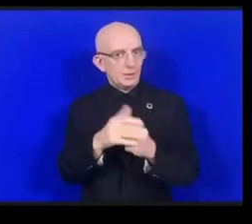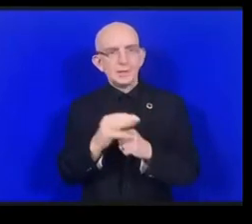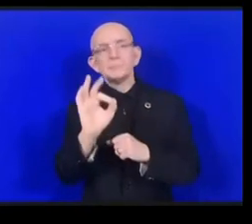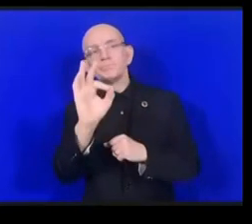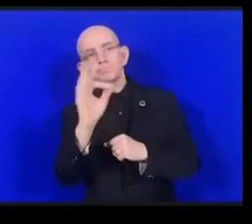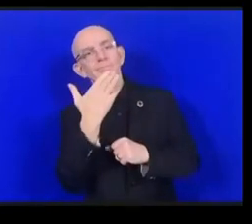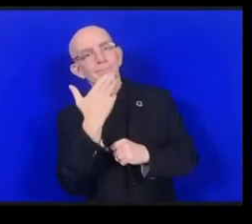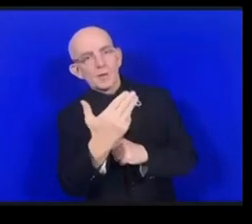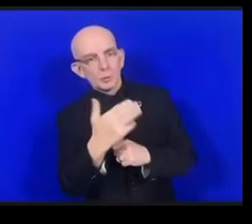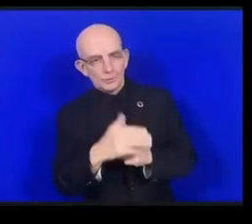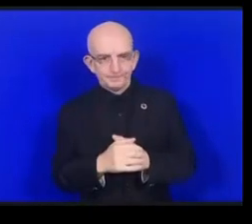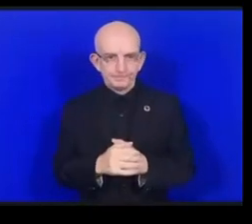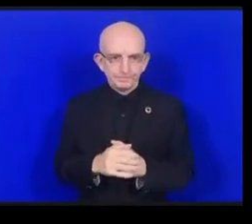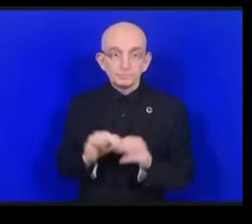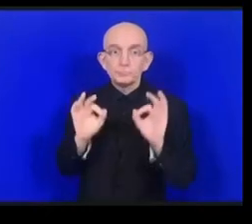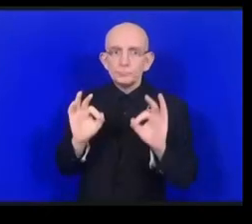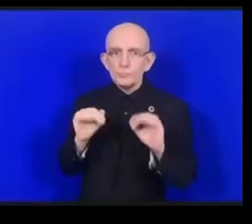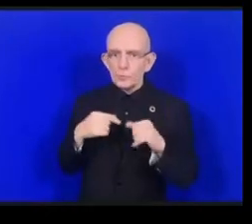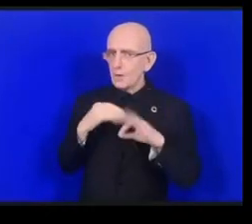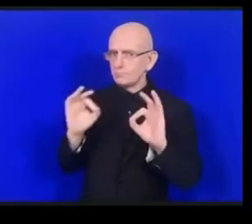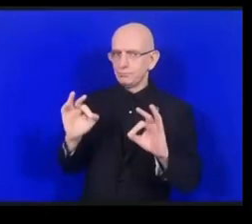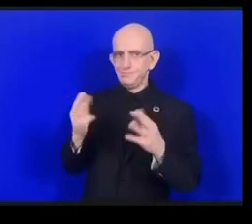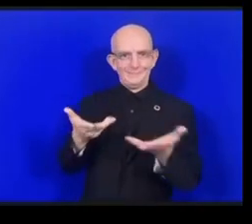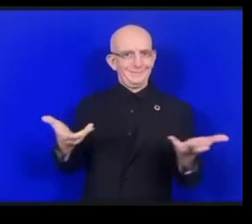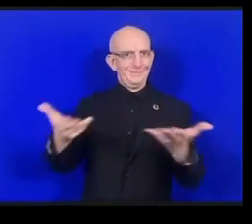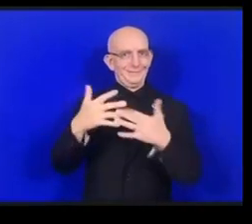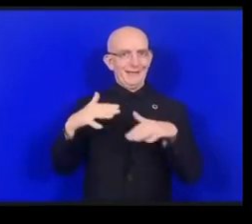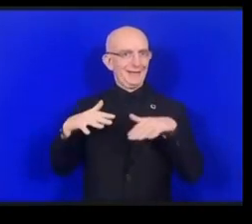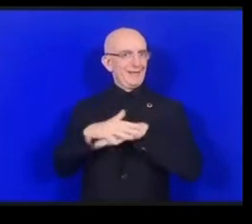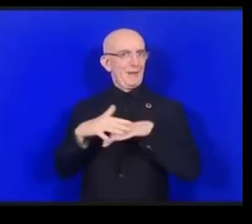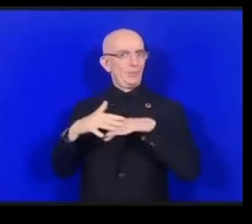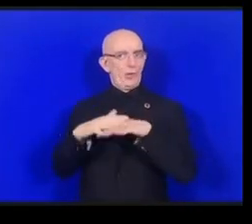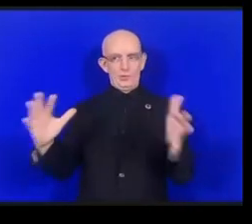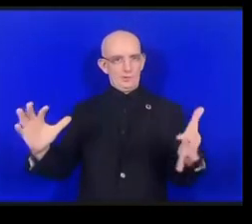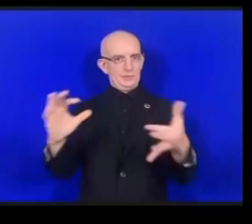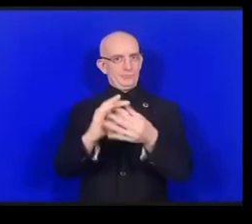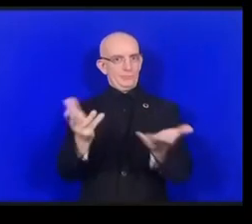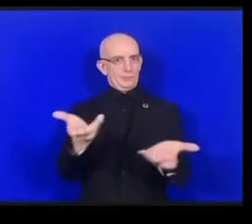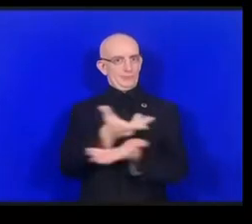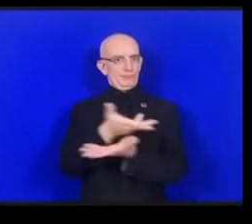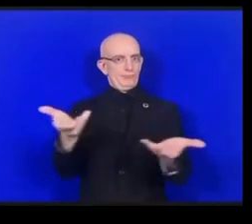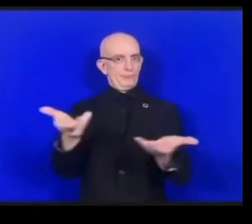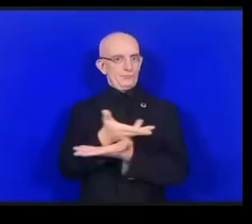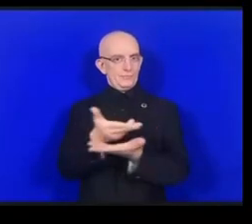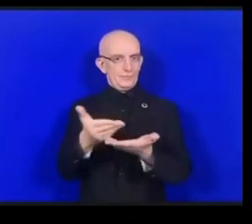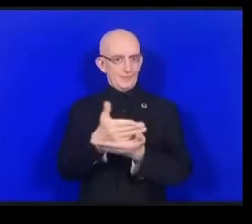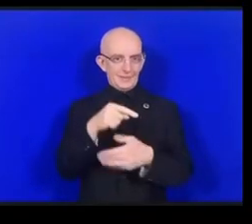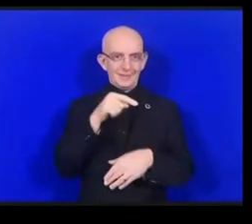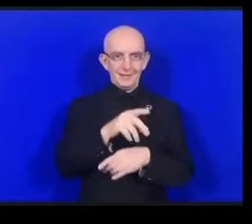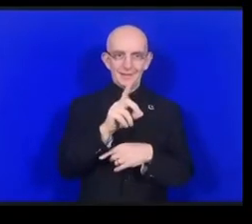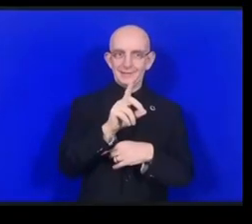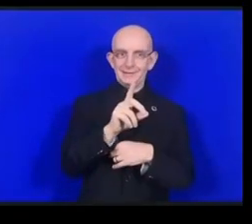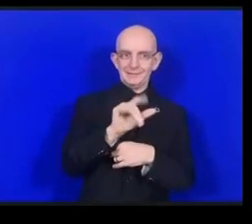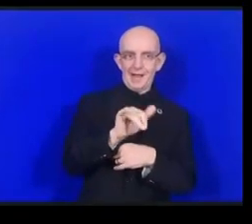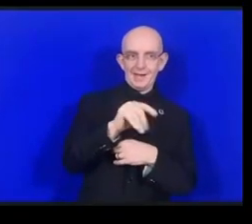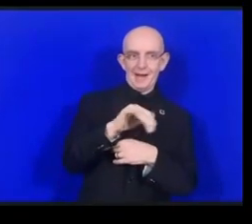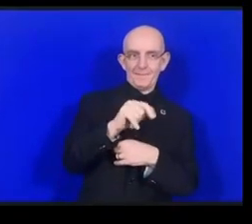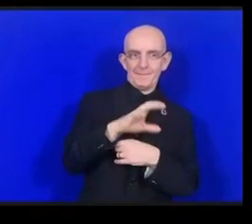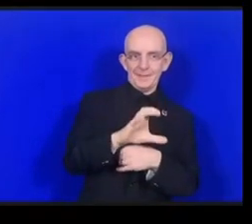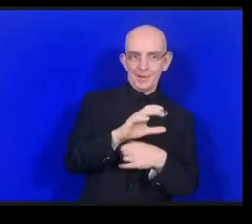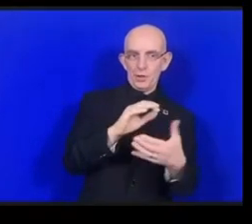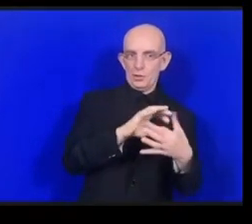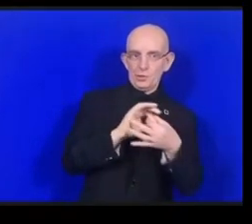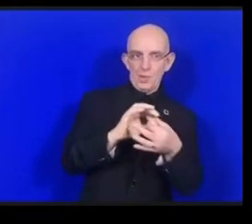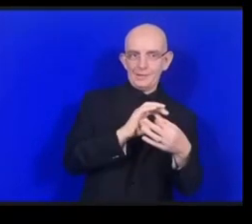between uh Dynamic coalitions and I wanted to recommend also that Muhammad has mentioned section